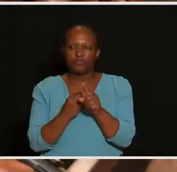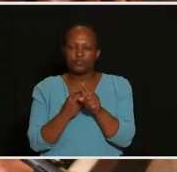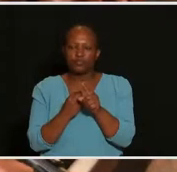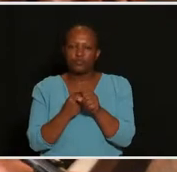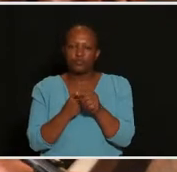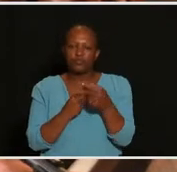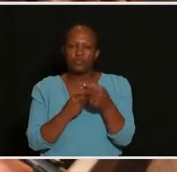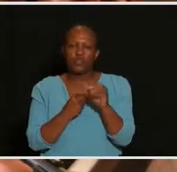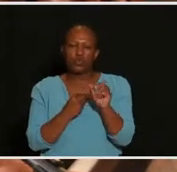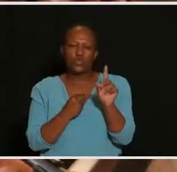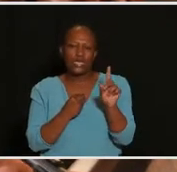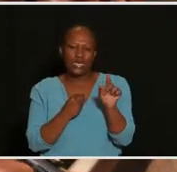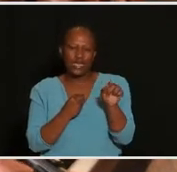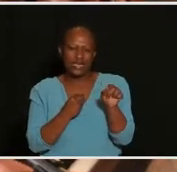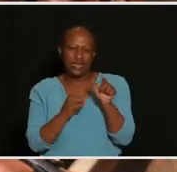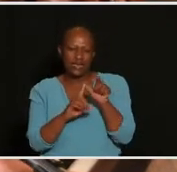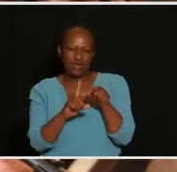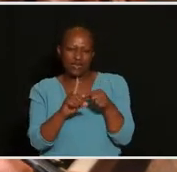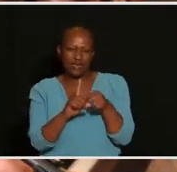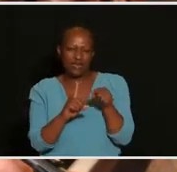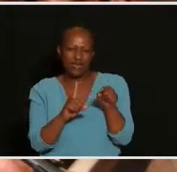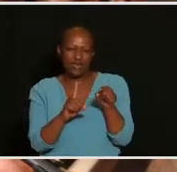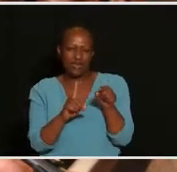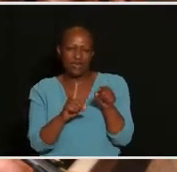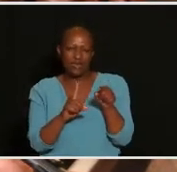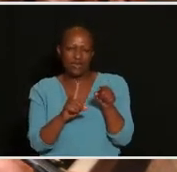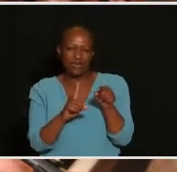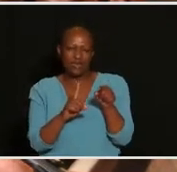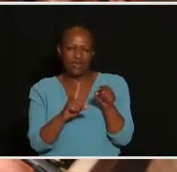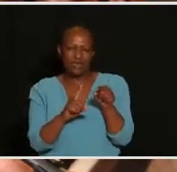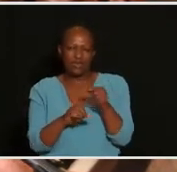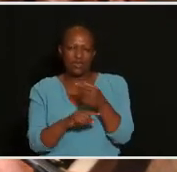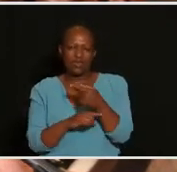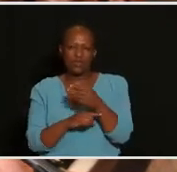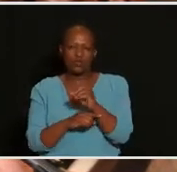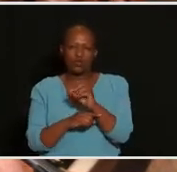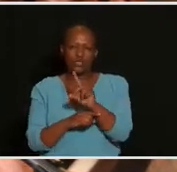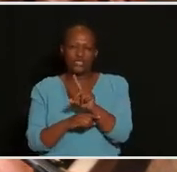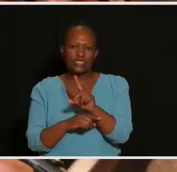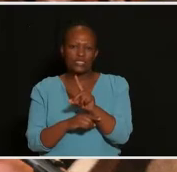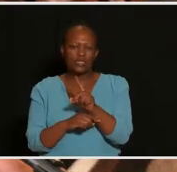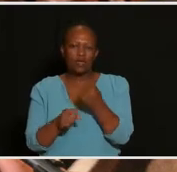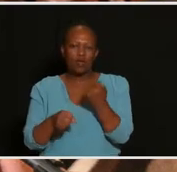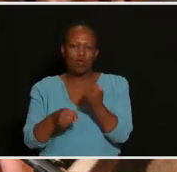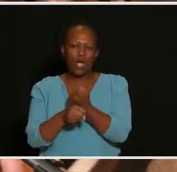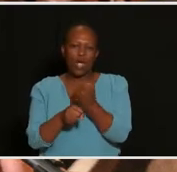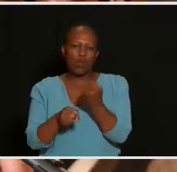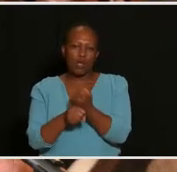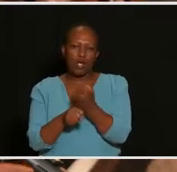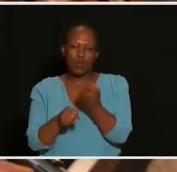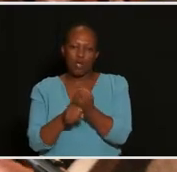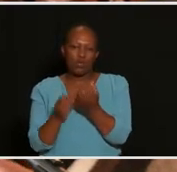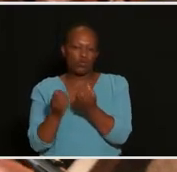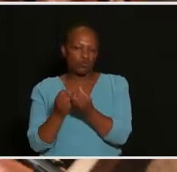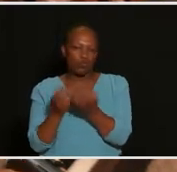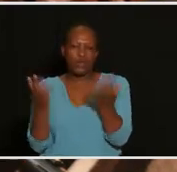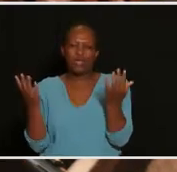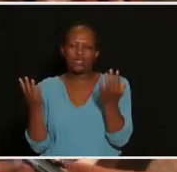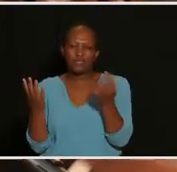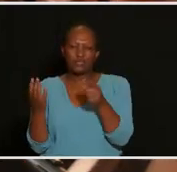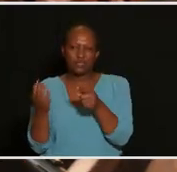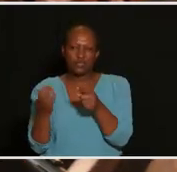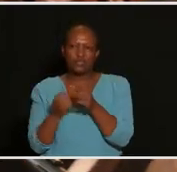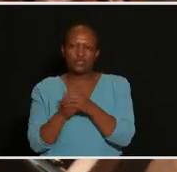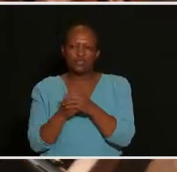the hods I want to protect the hods because they have too much work on their plate on their hands